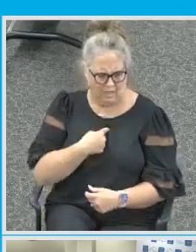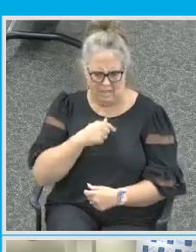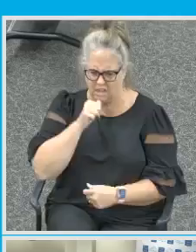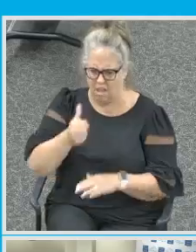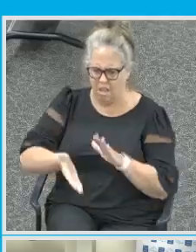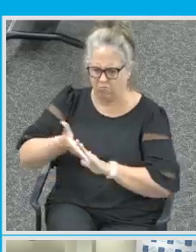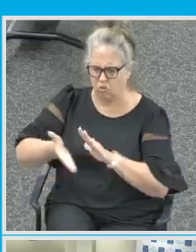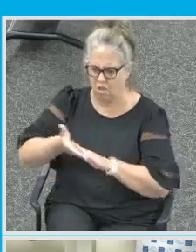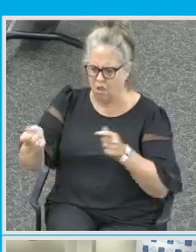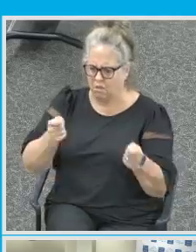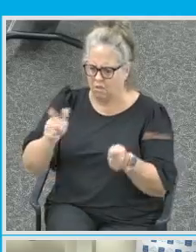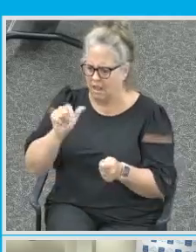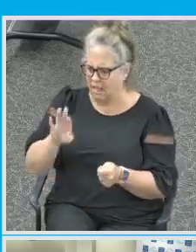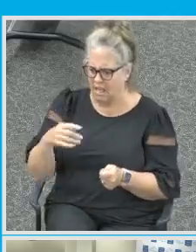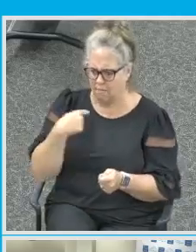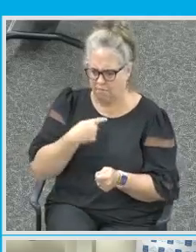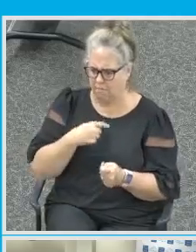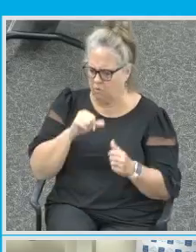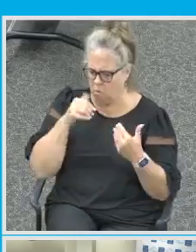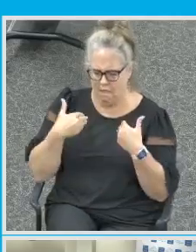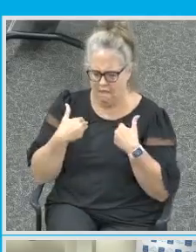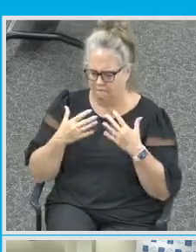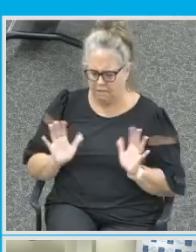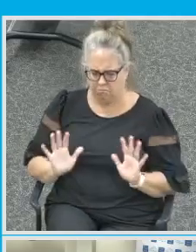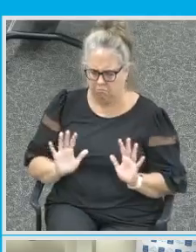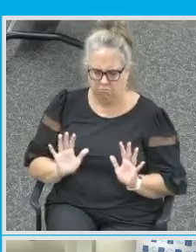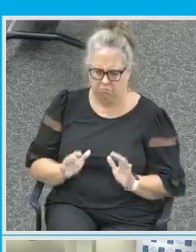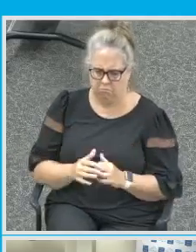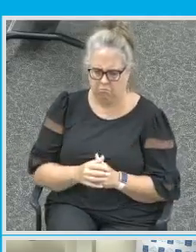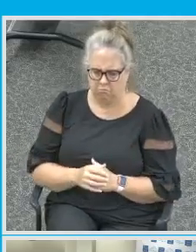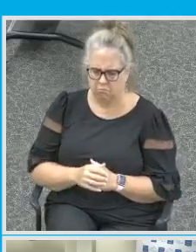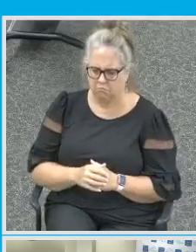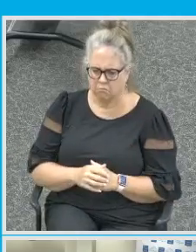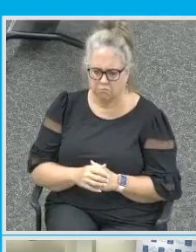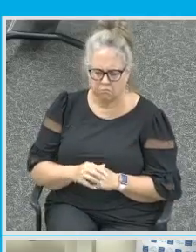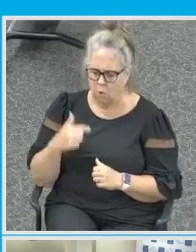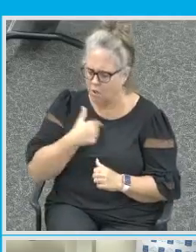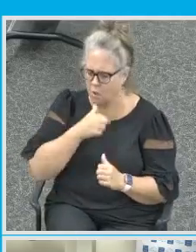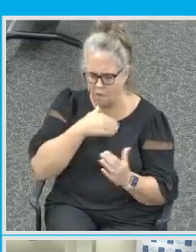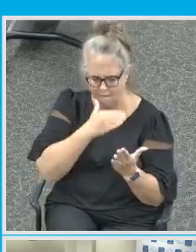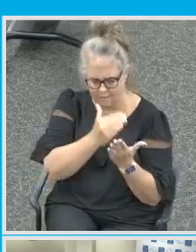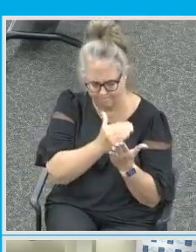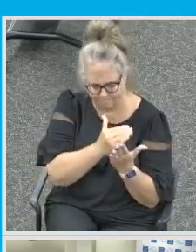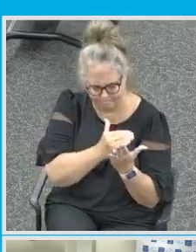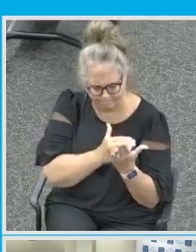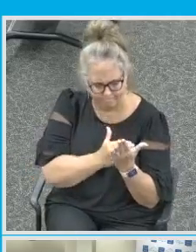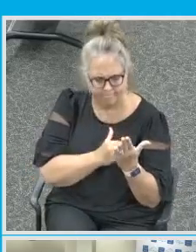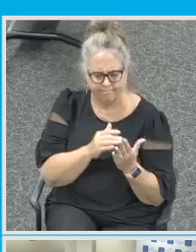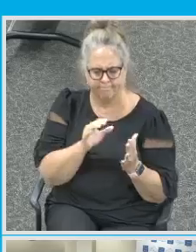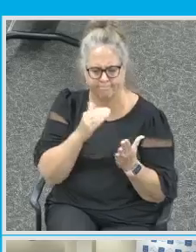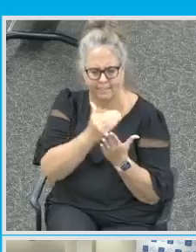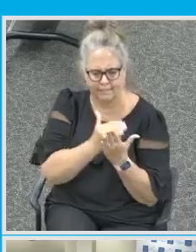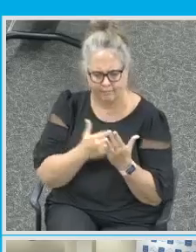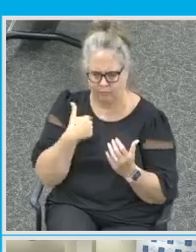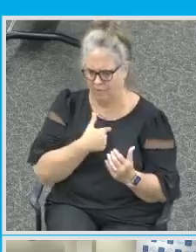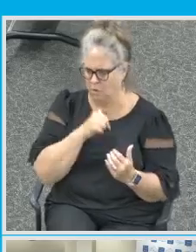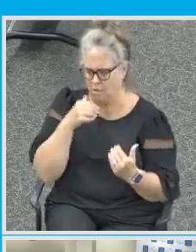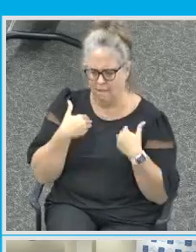an inventory, but it's something that we can look into with the appropriate